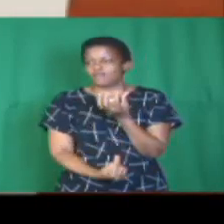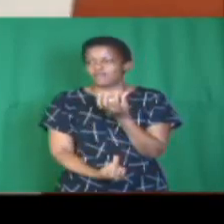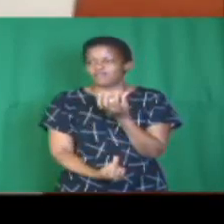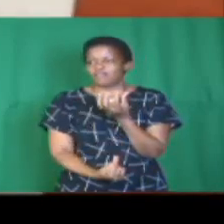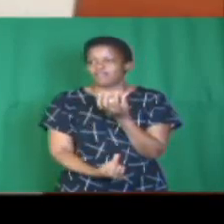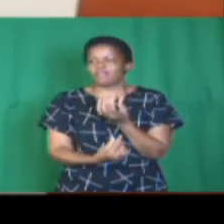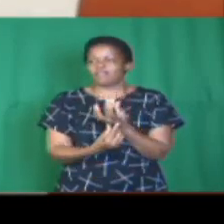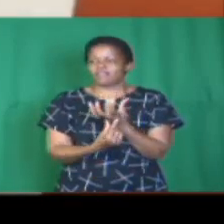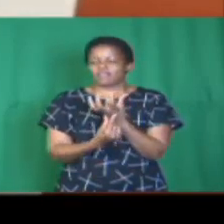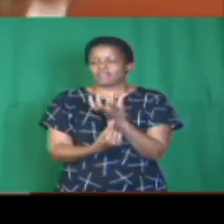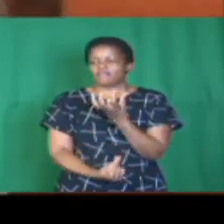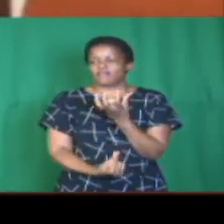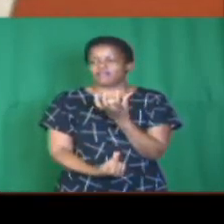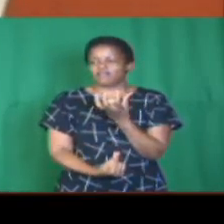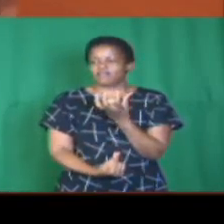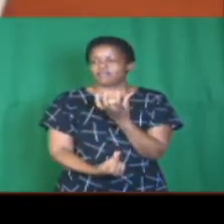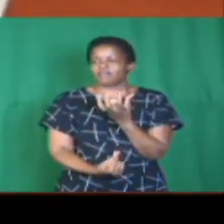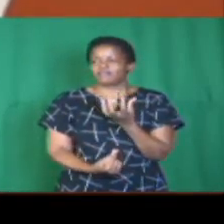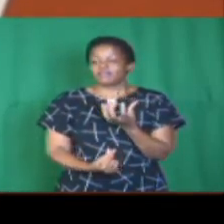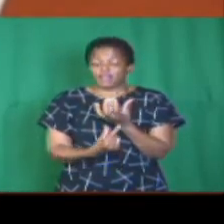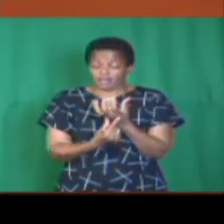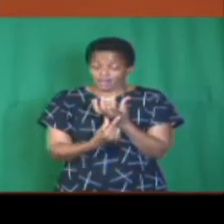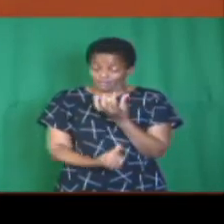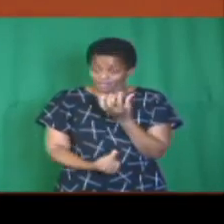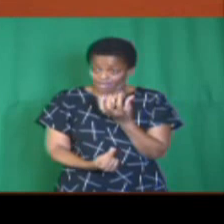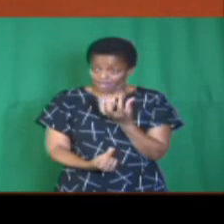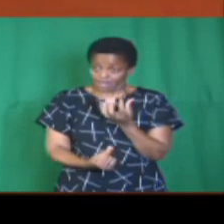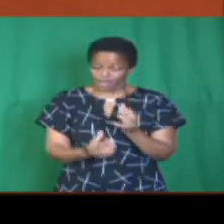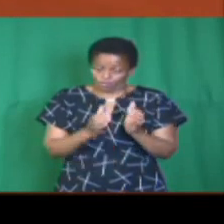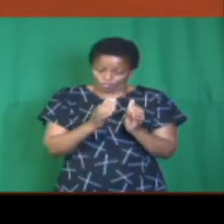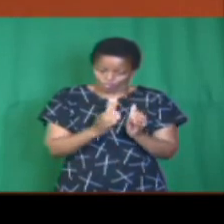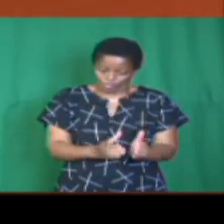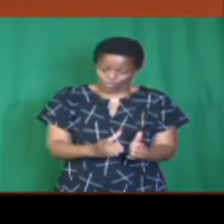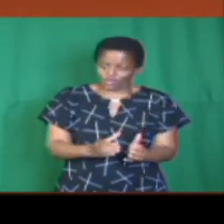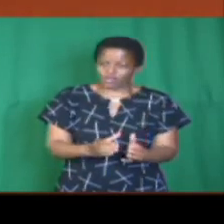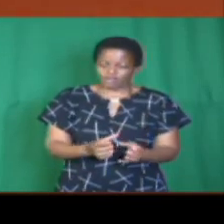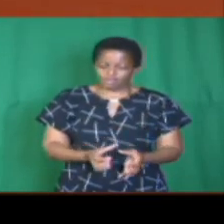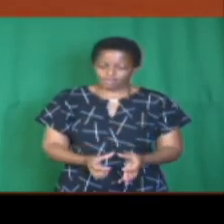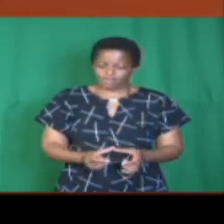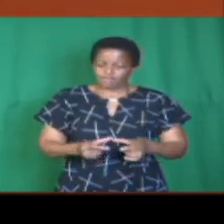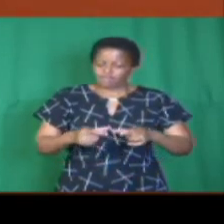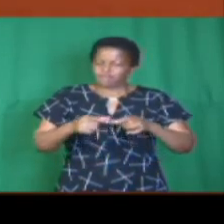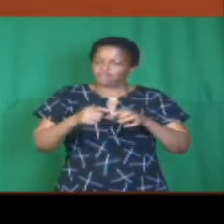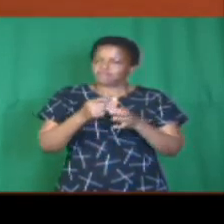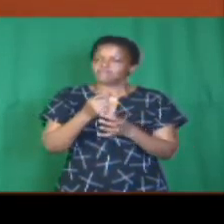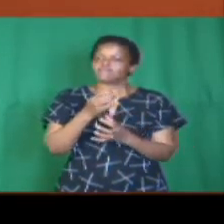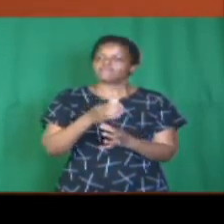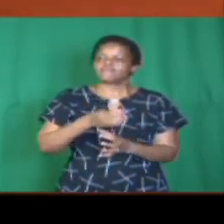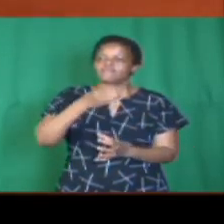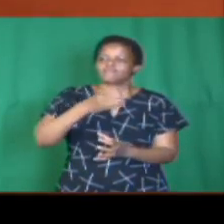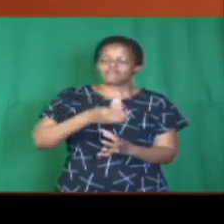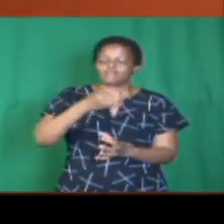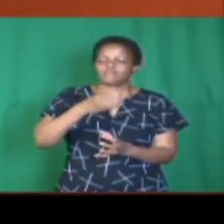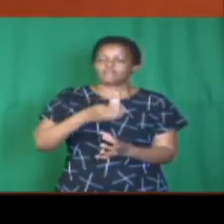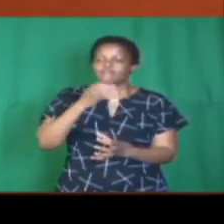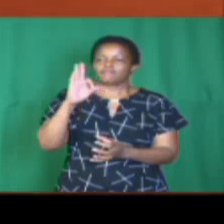filter paper, then the filter funnel is put in the conical flask. Now we are mixing sand and water.